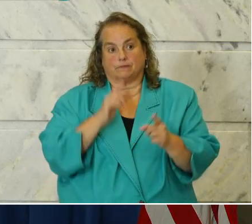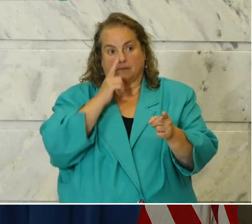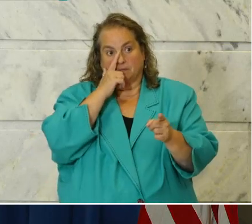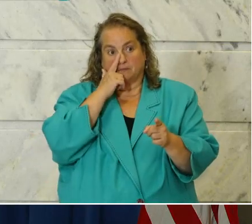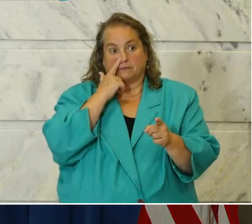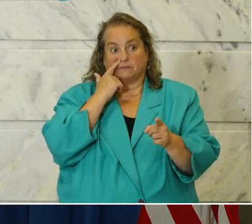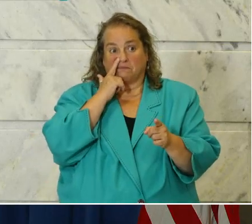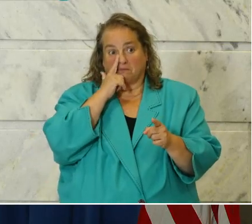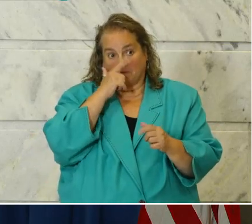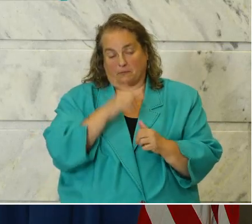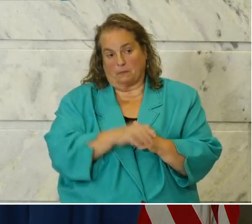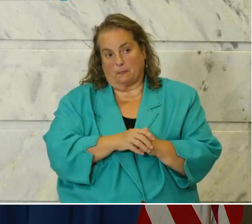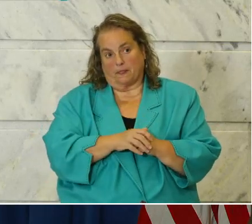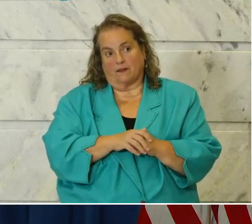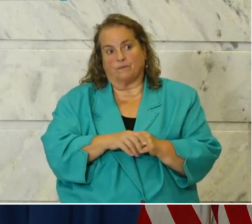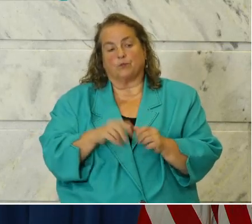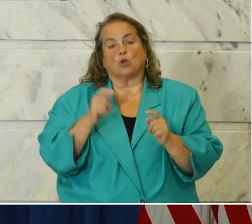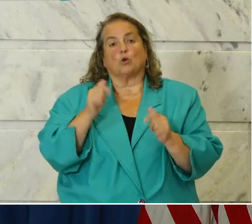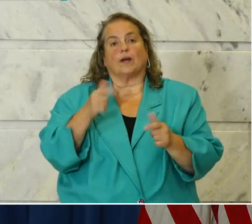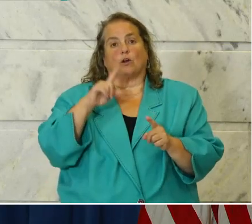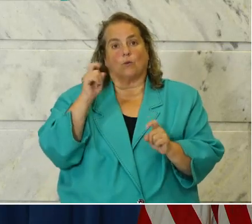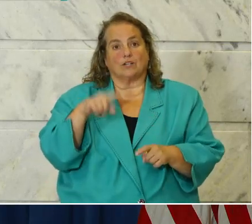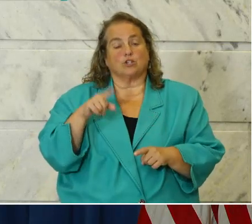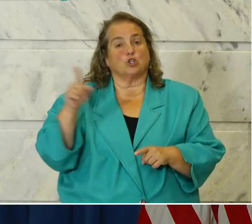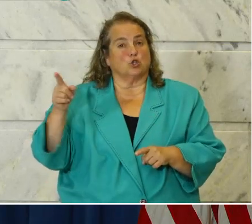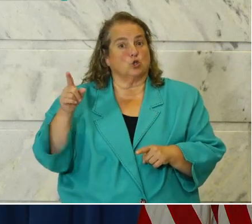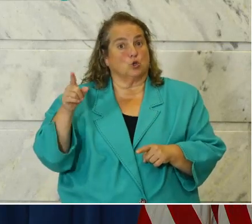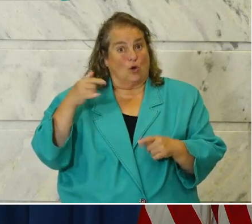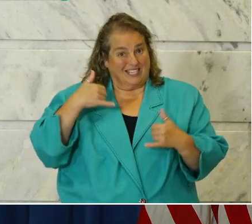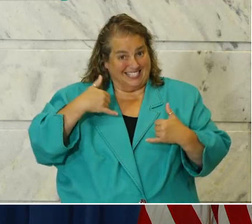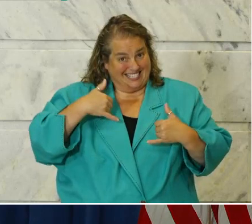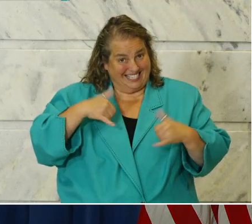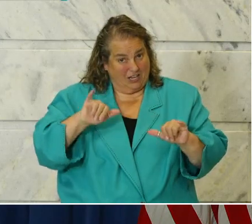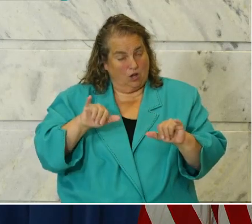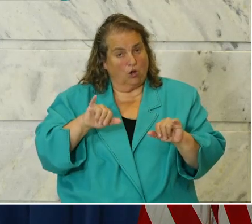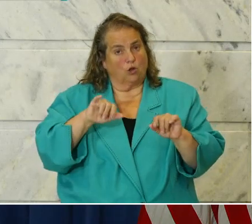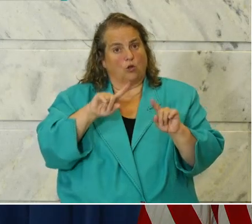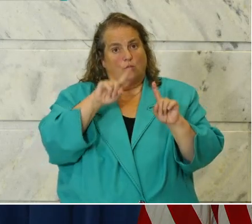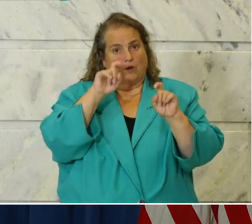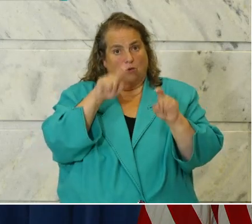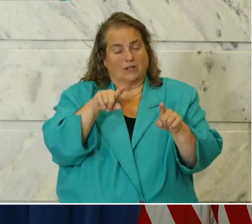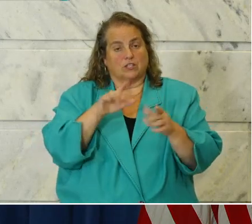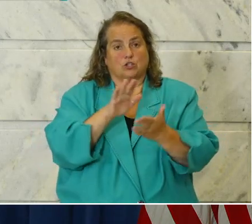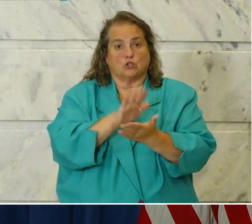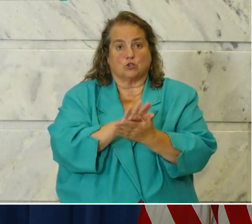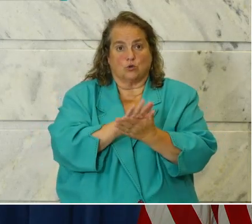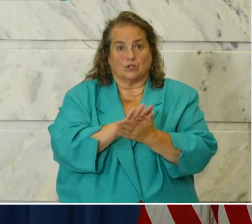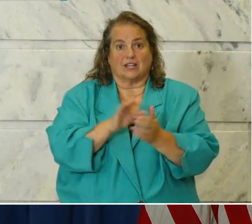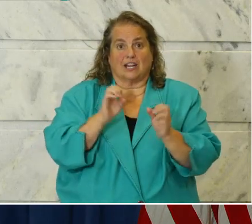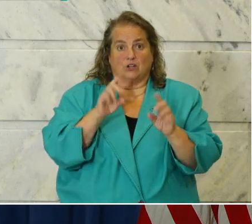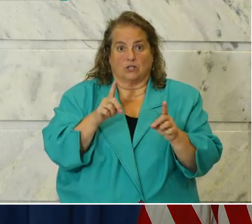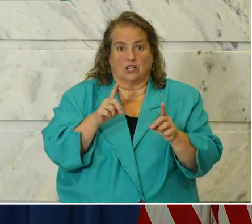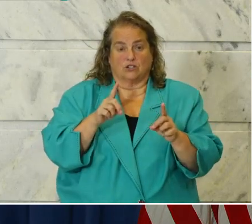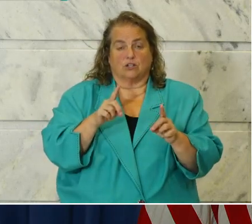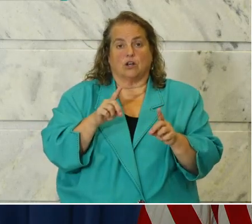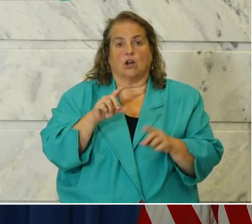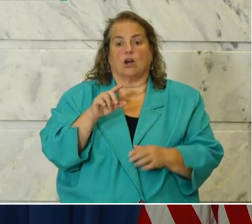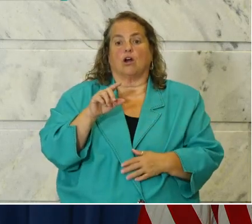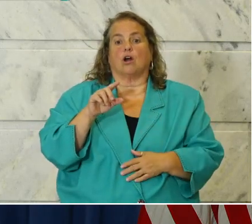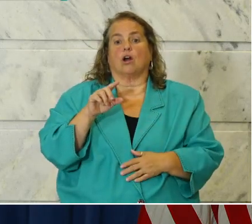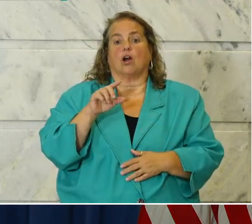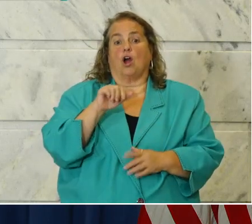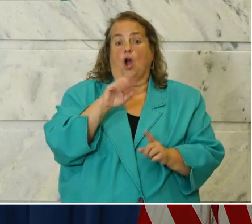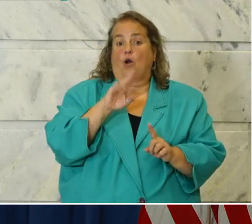question. So, just to clarify, you're still requesting schools begin education August 26th, but you're just asking them to push back? Our